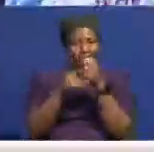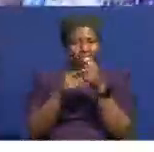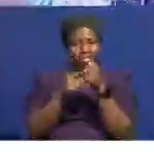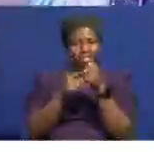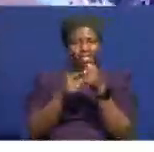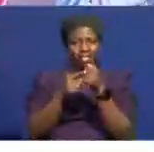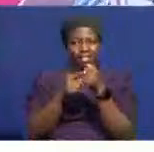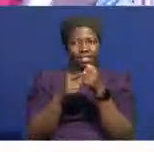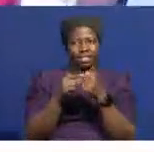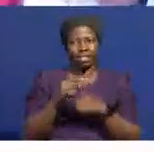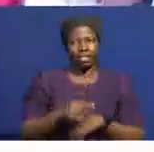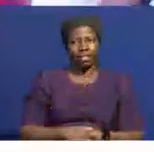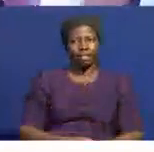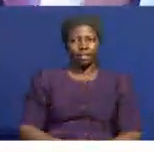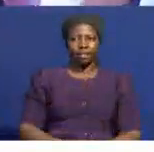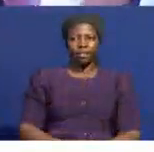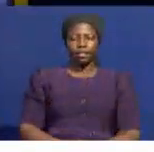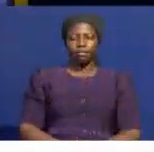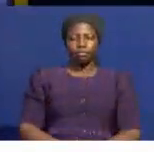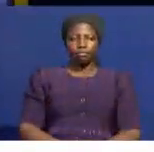Anwar.